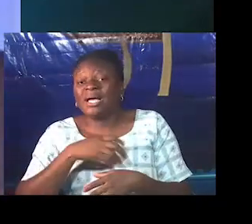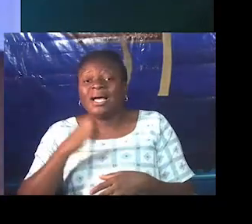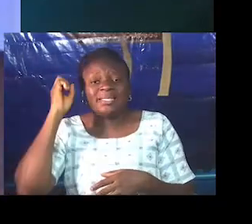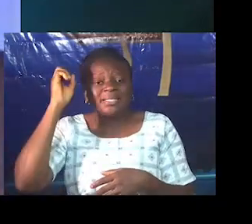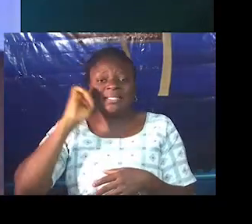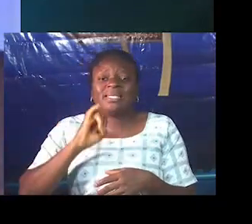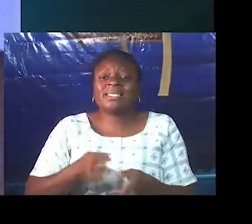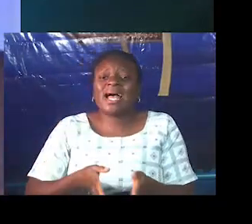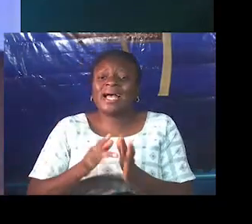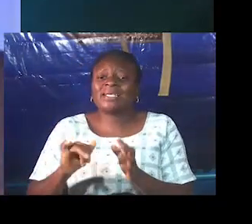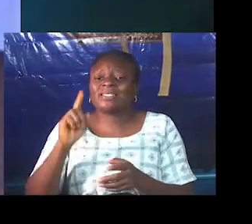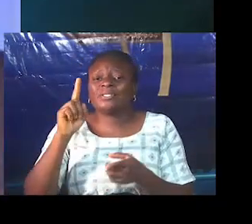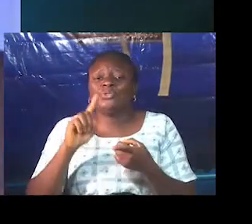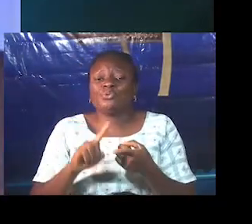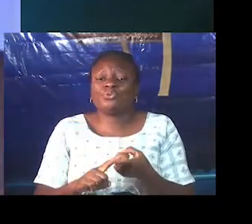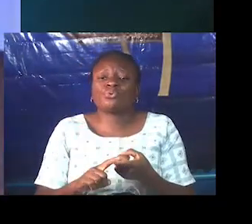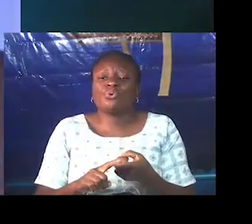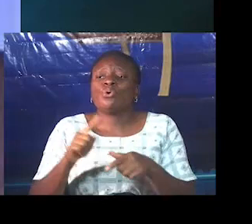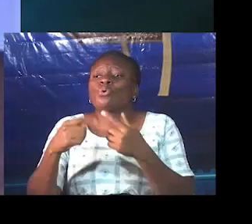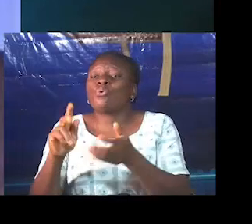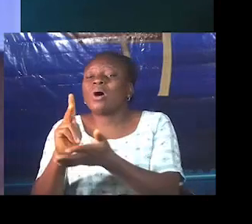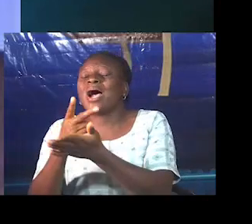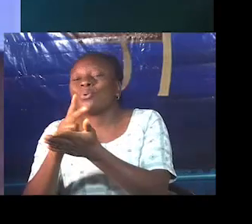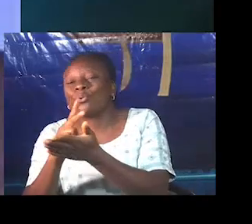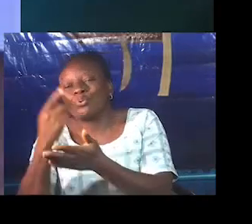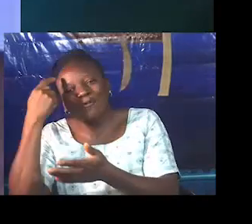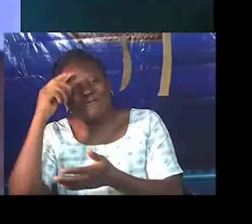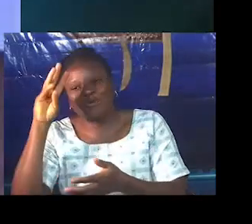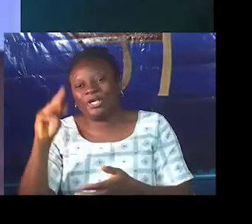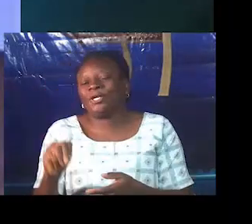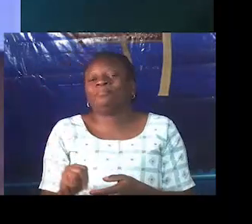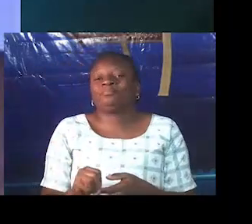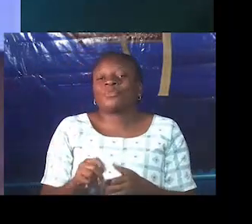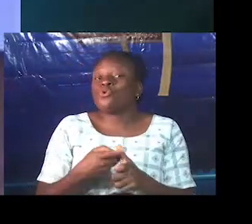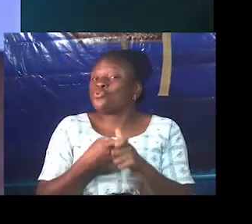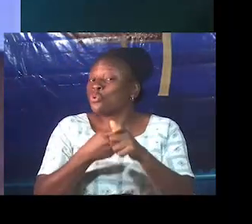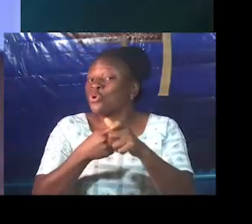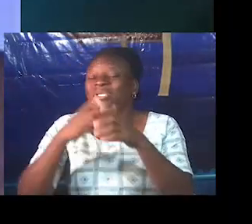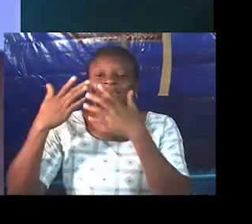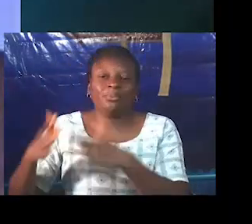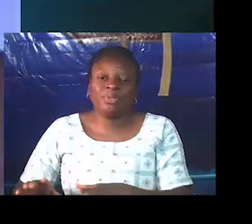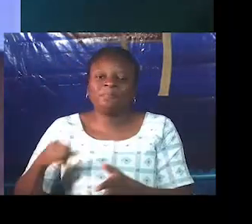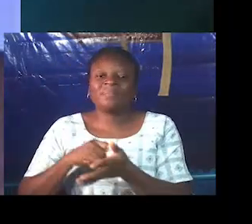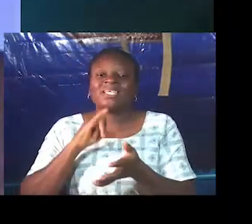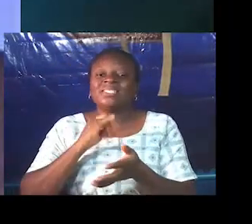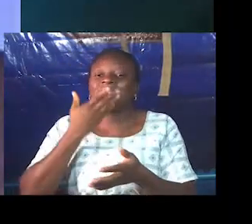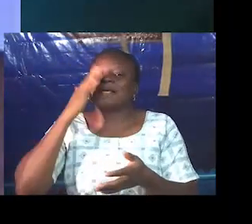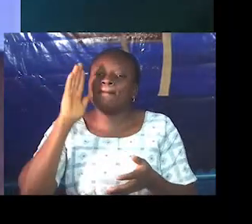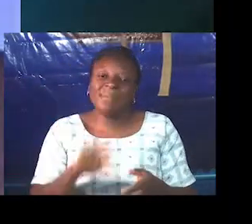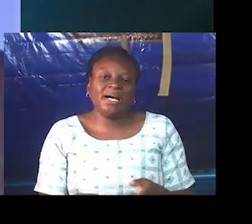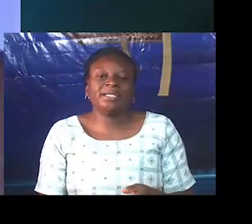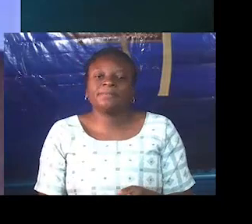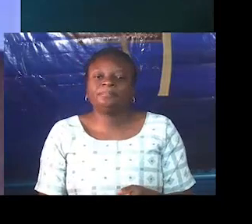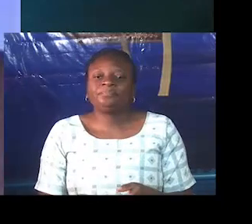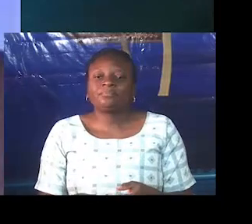of so-called men of God, or so-called fellowship leaders, or so-called evangelists. And in the name of helping him